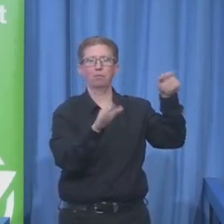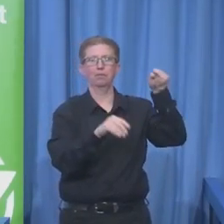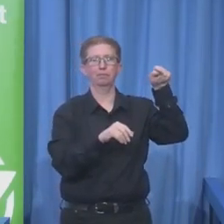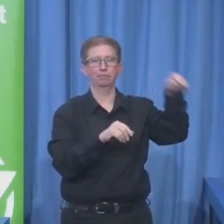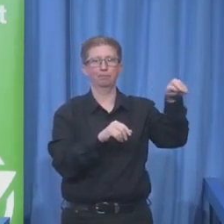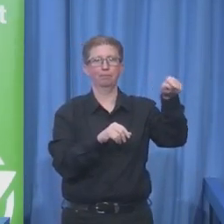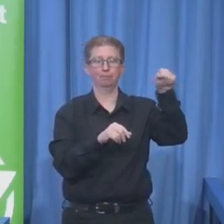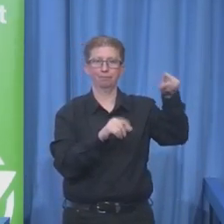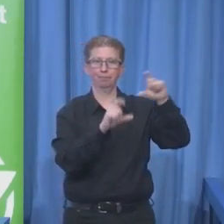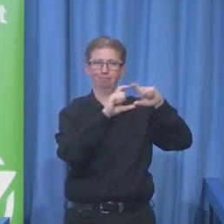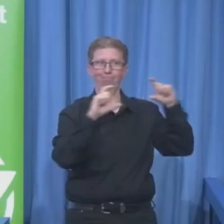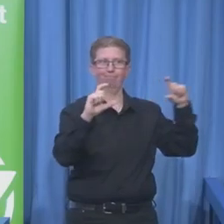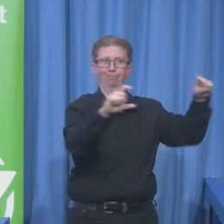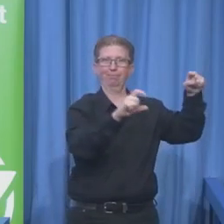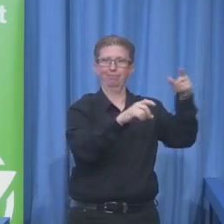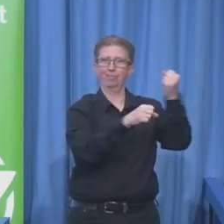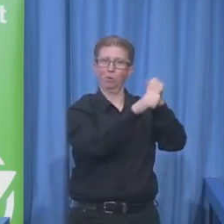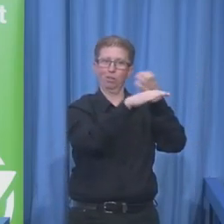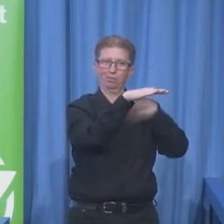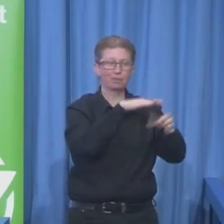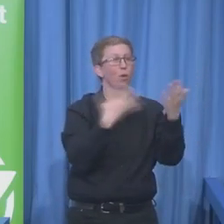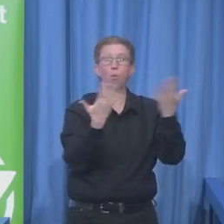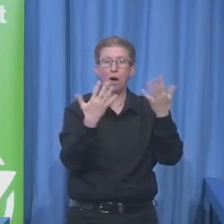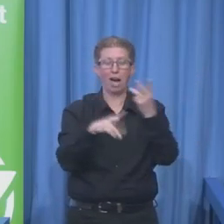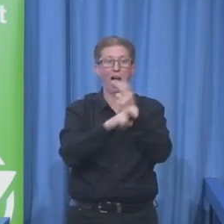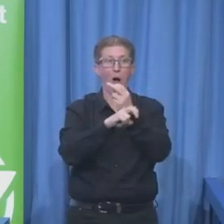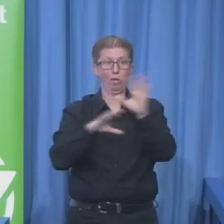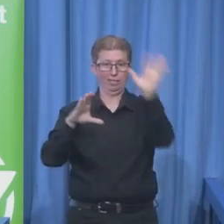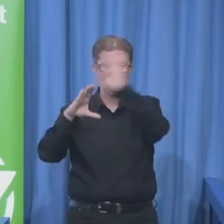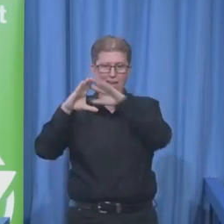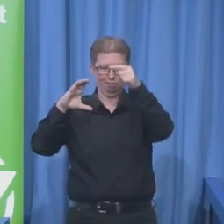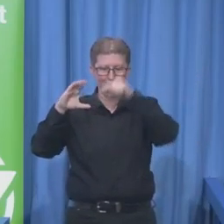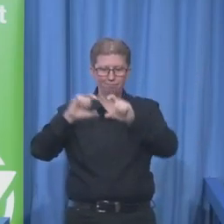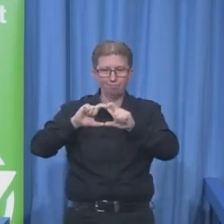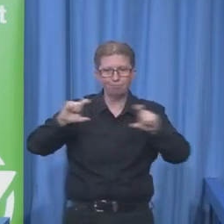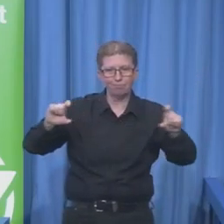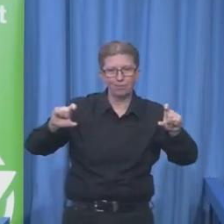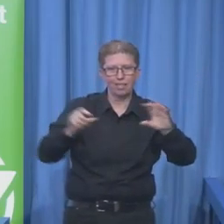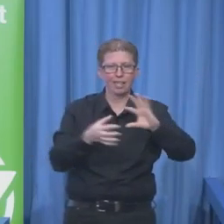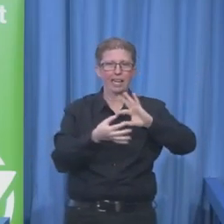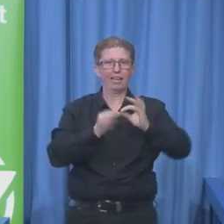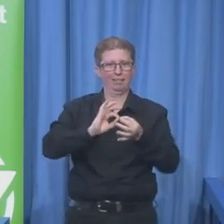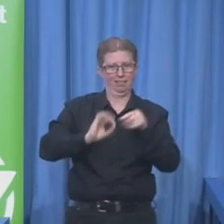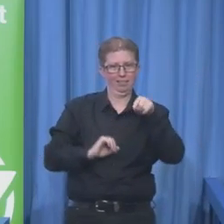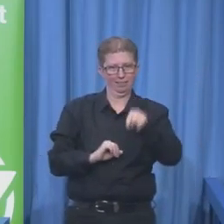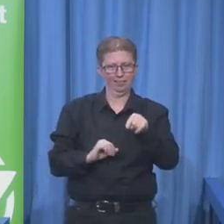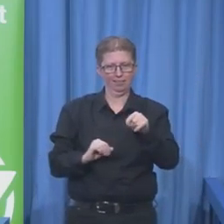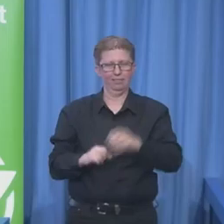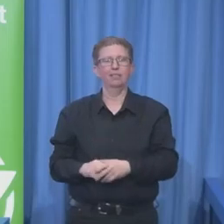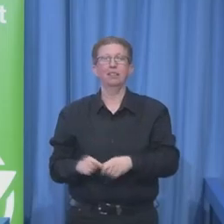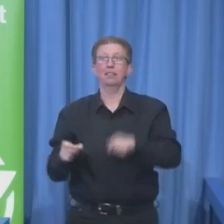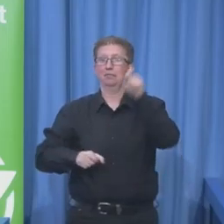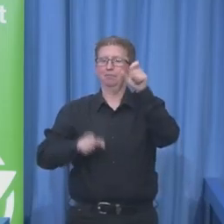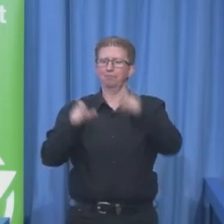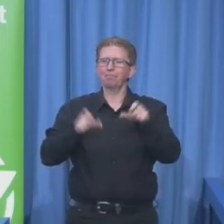offer opportunities to people with disabilities to work in employment workshops with